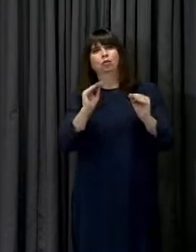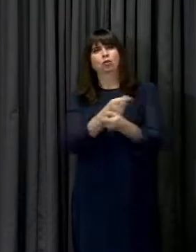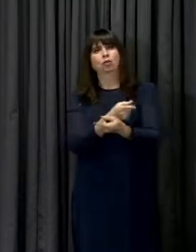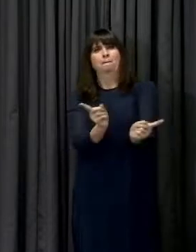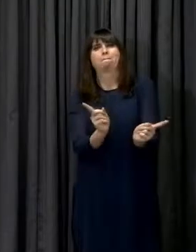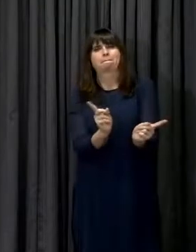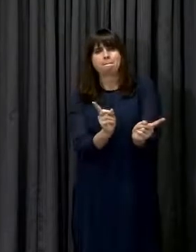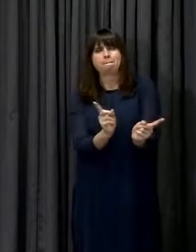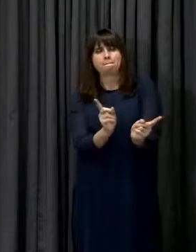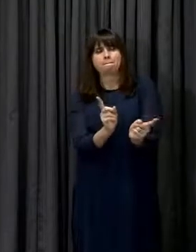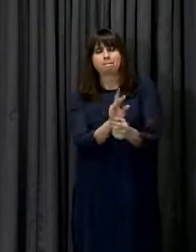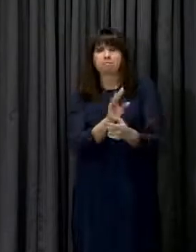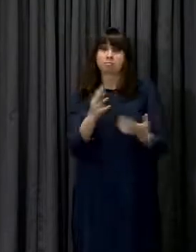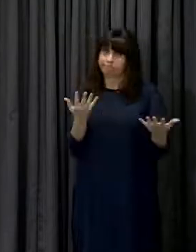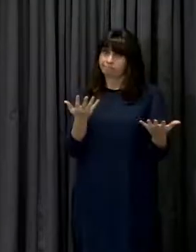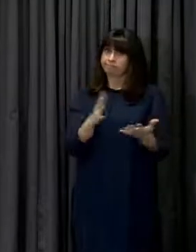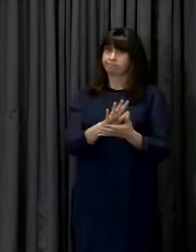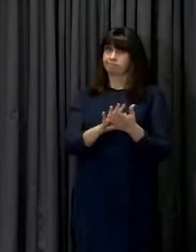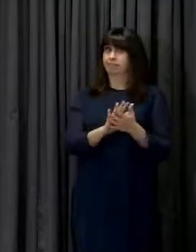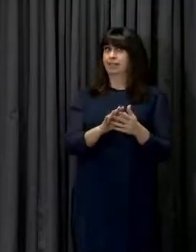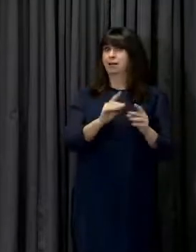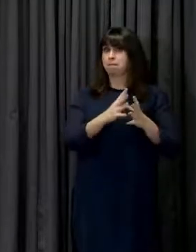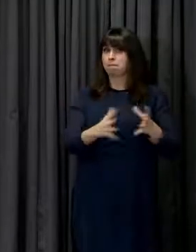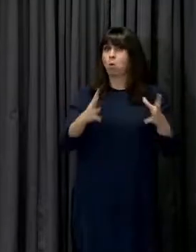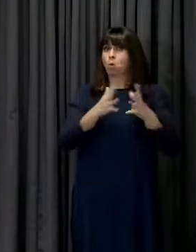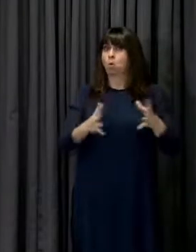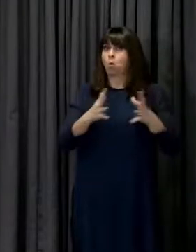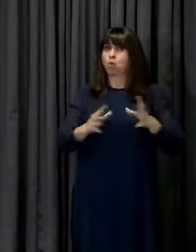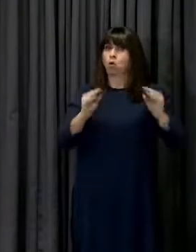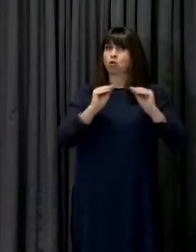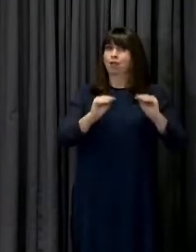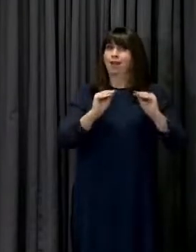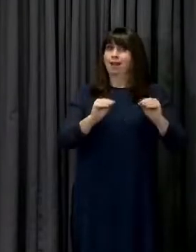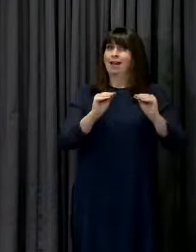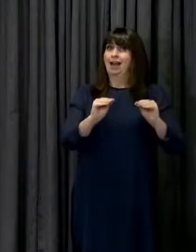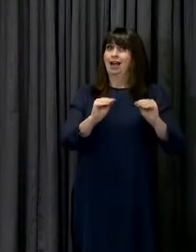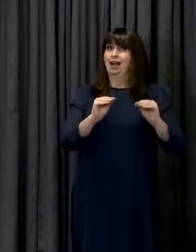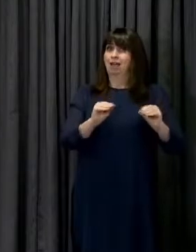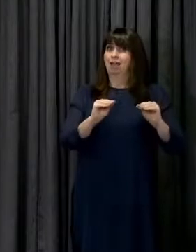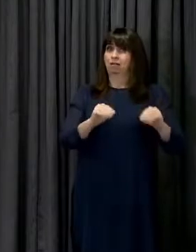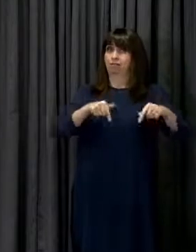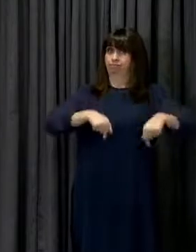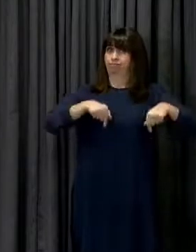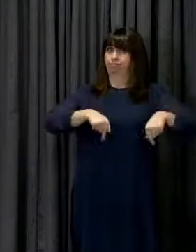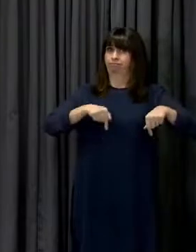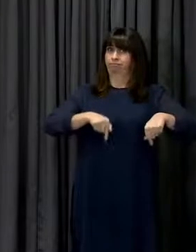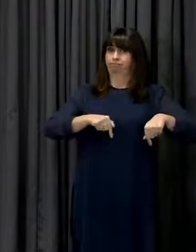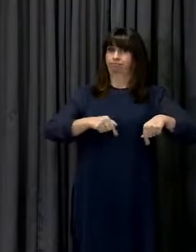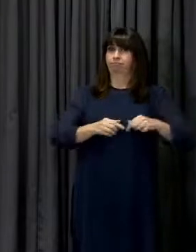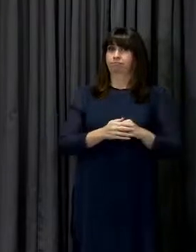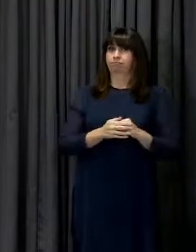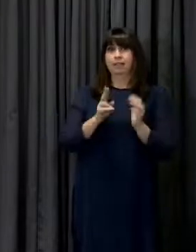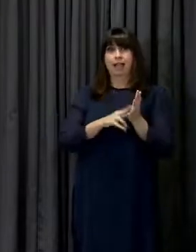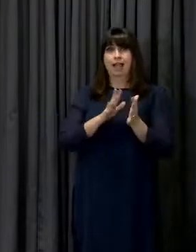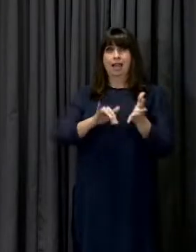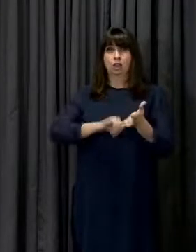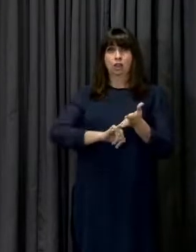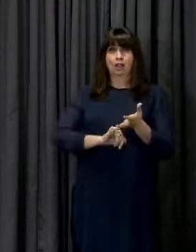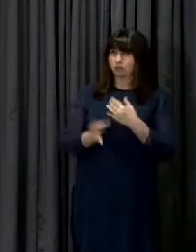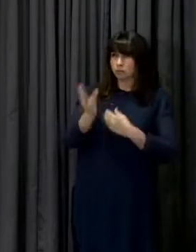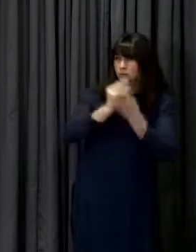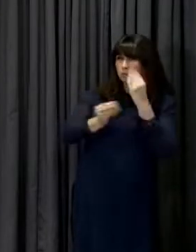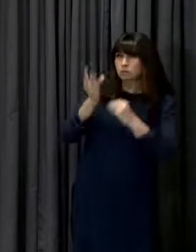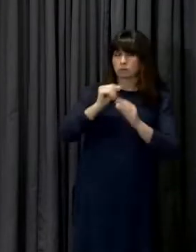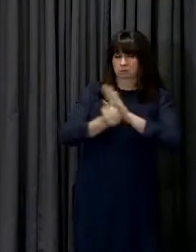support the highest ever number of training opportunities here in Wales. A well-trained NHS workforce with the